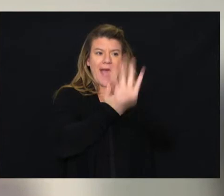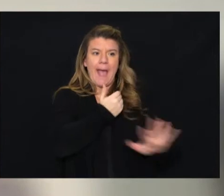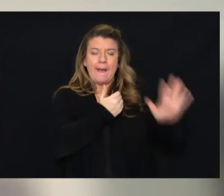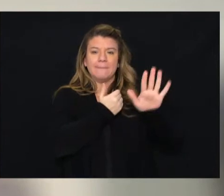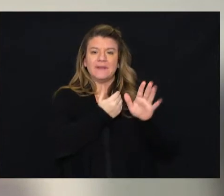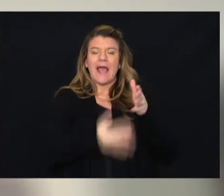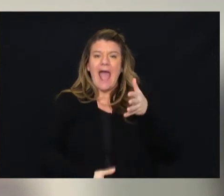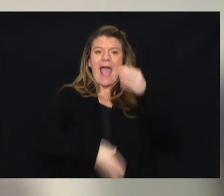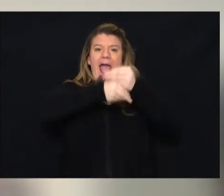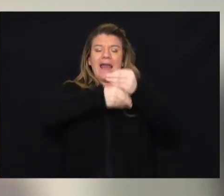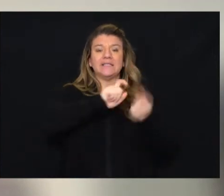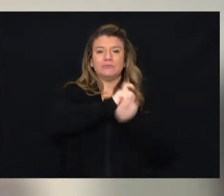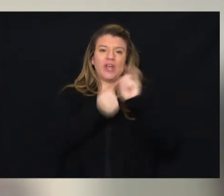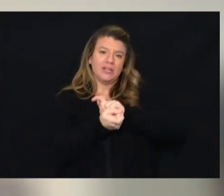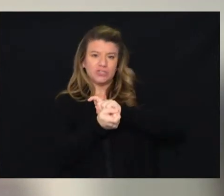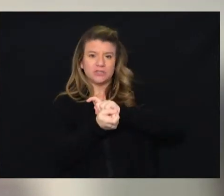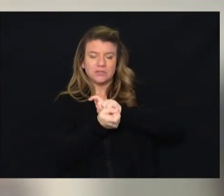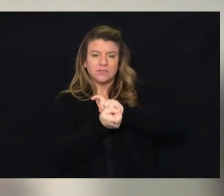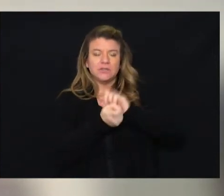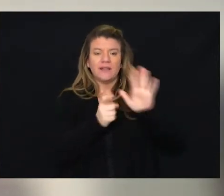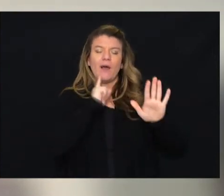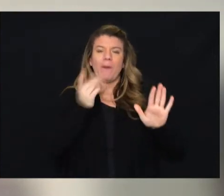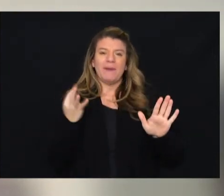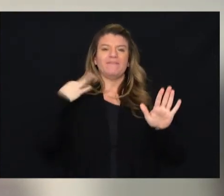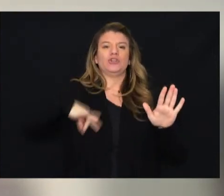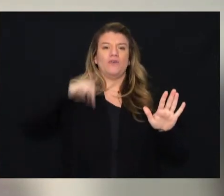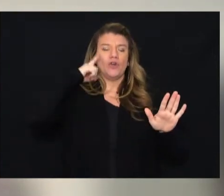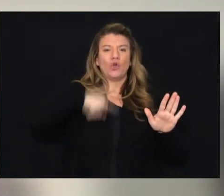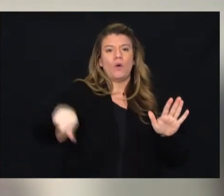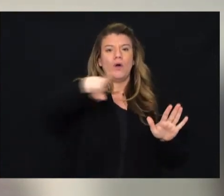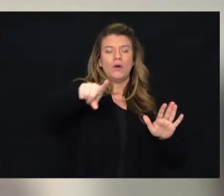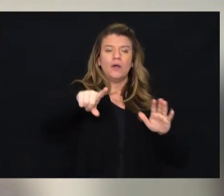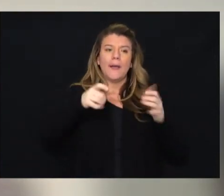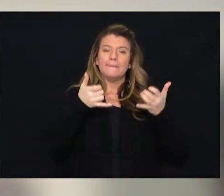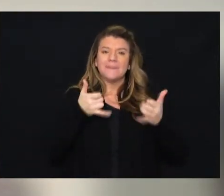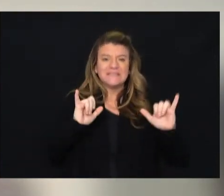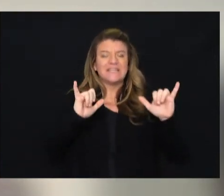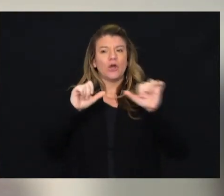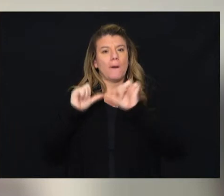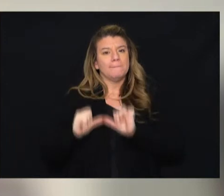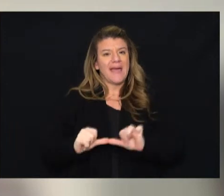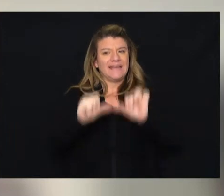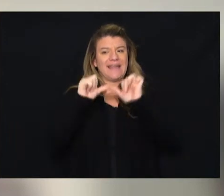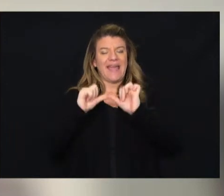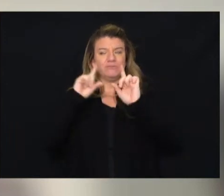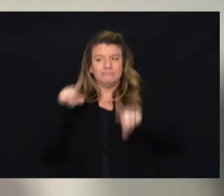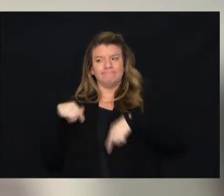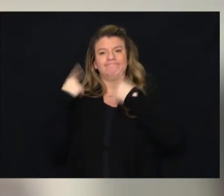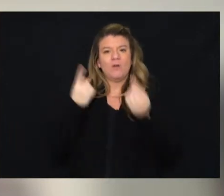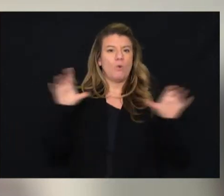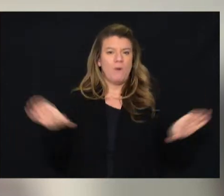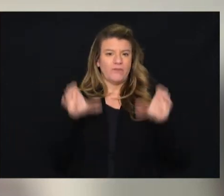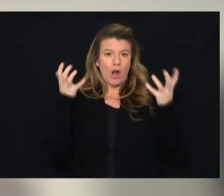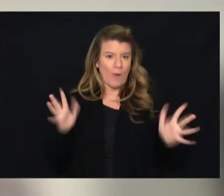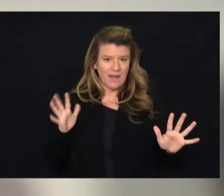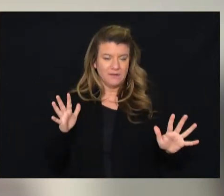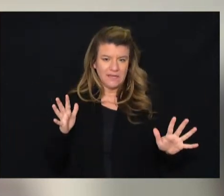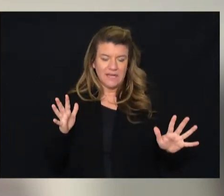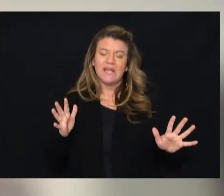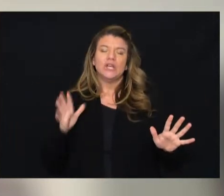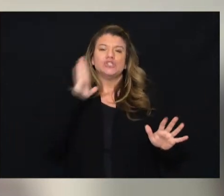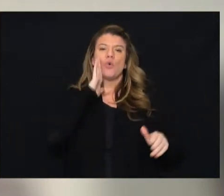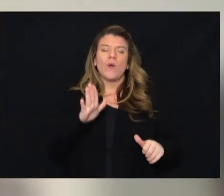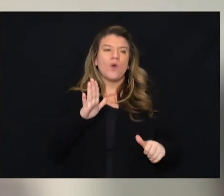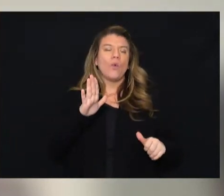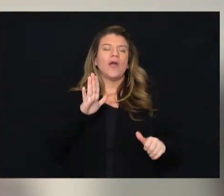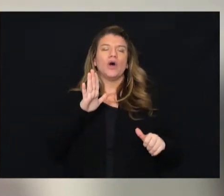that are beneficial to folks, but still maintains kind of what we've done in the past. So we